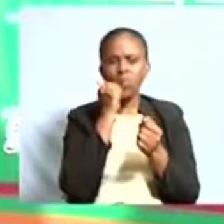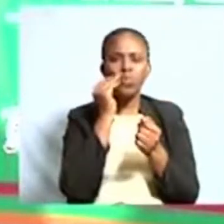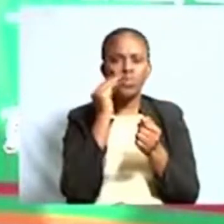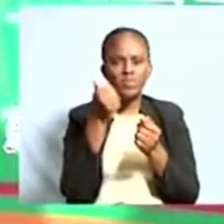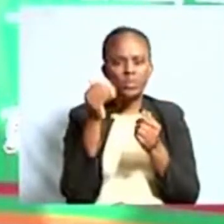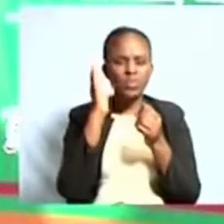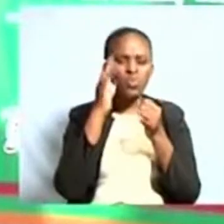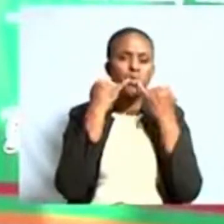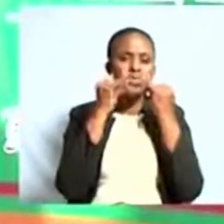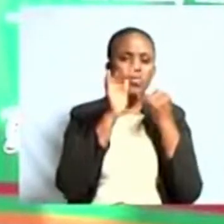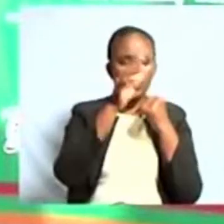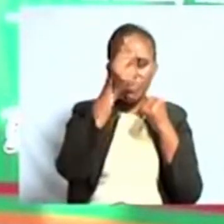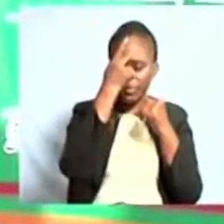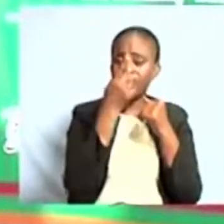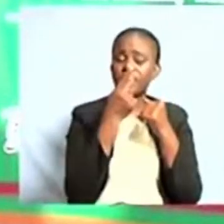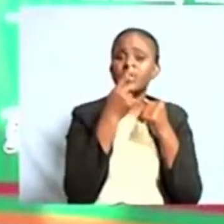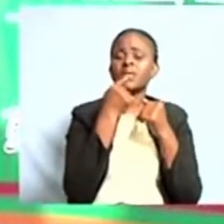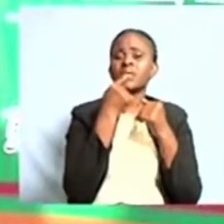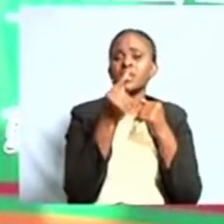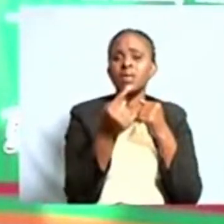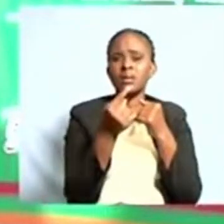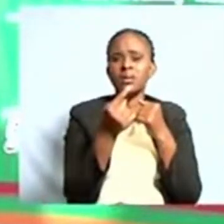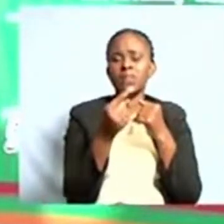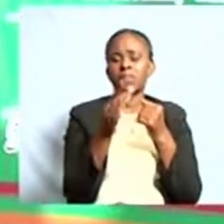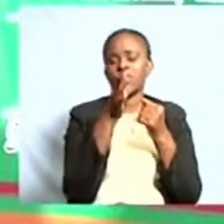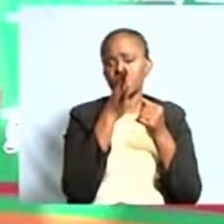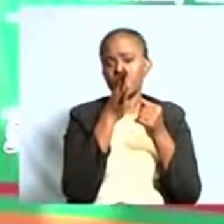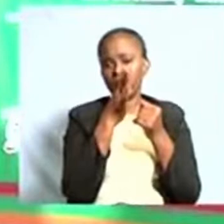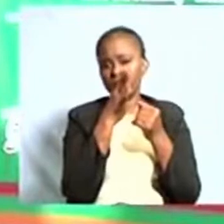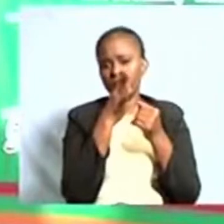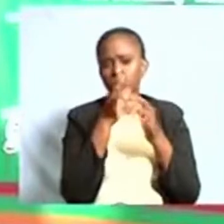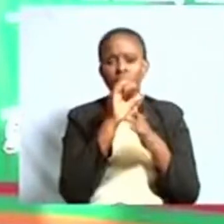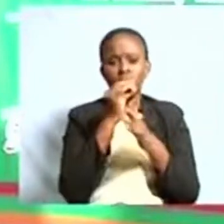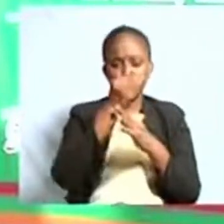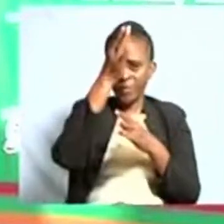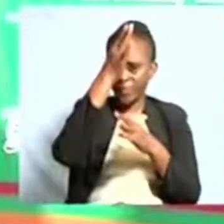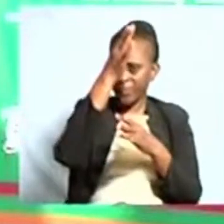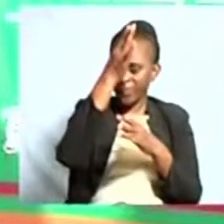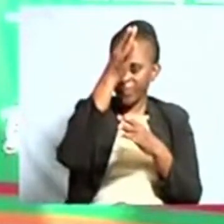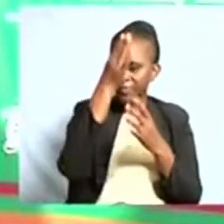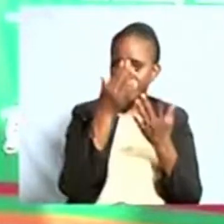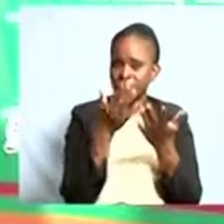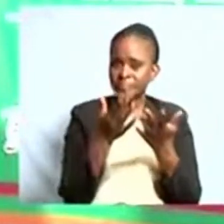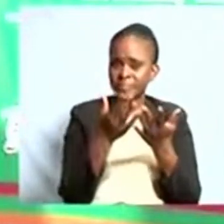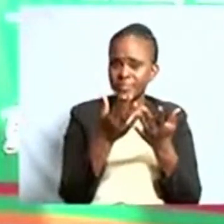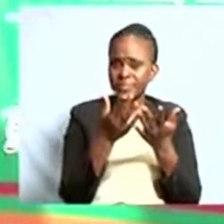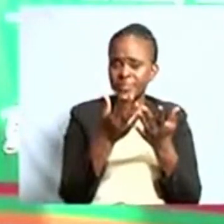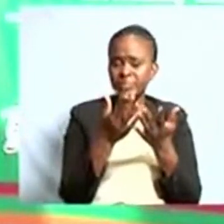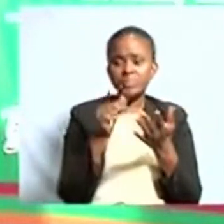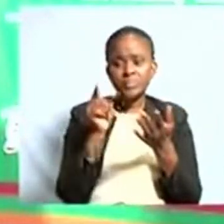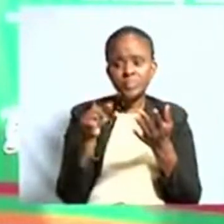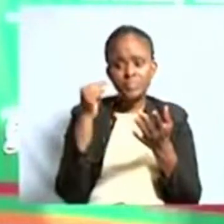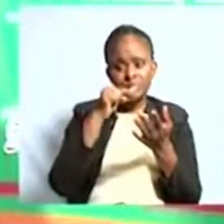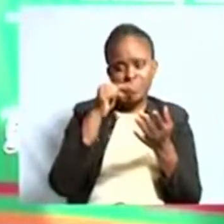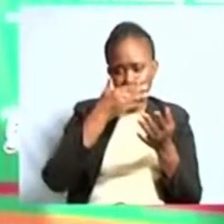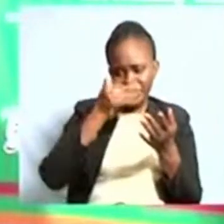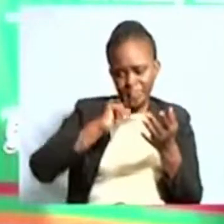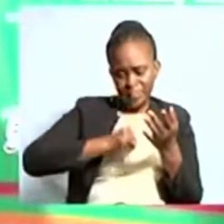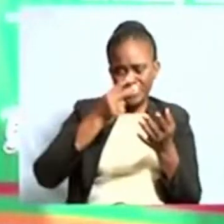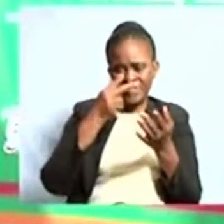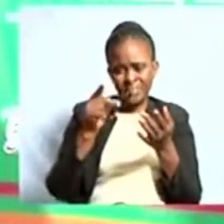even tell their parents to say, mommy or daddy, a counterfeit product, we should look for these